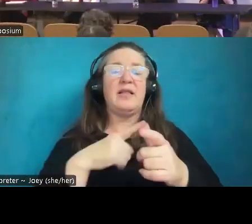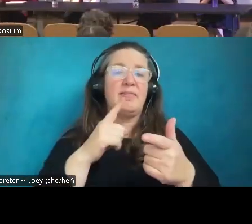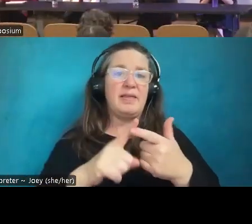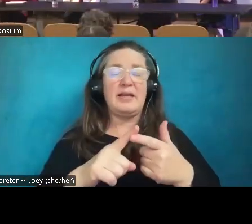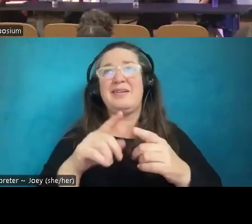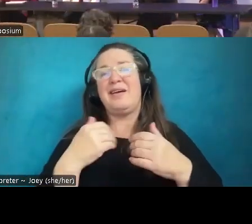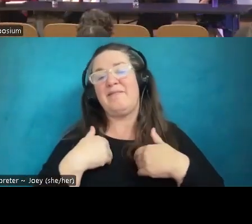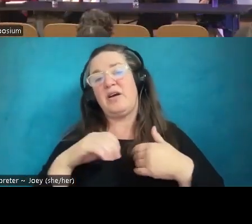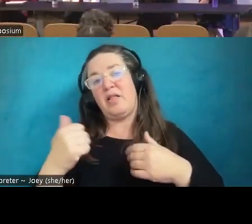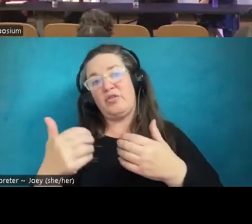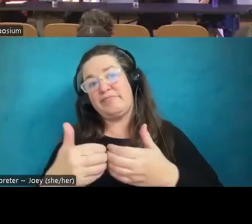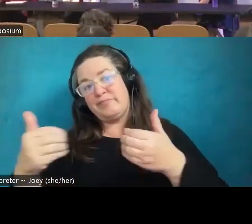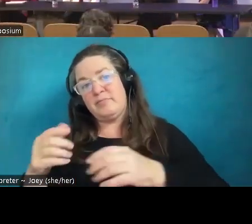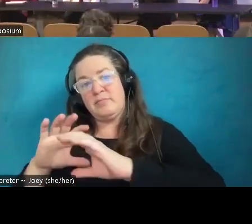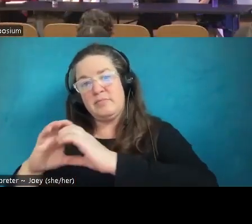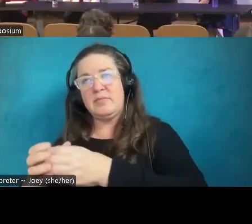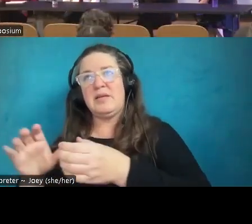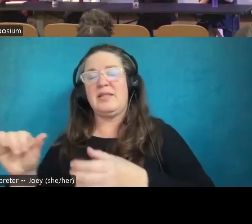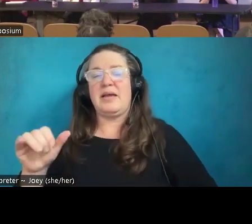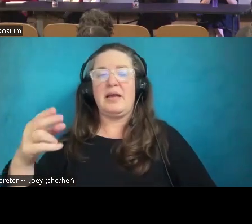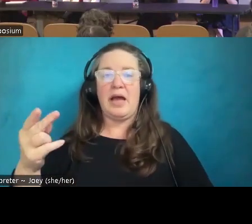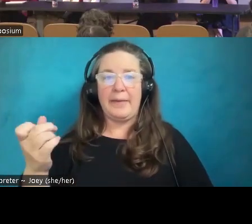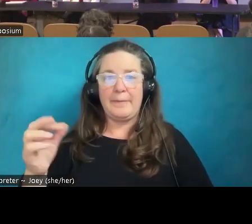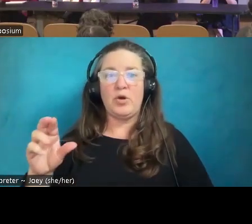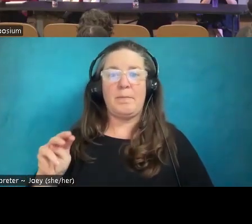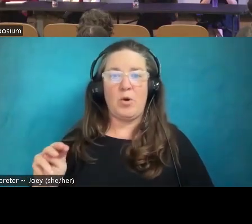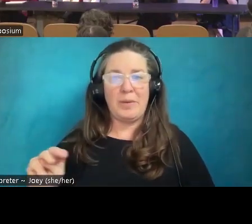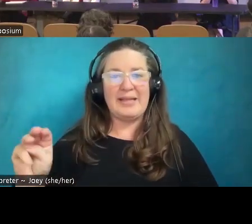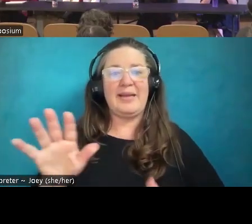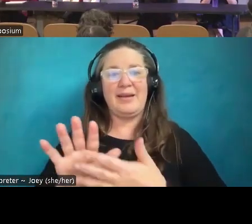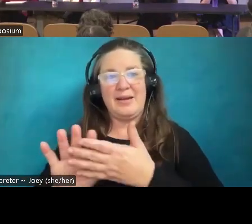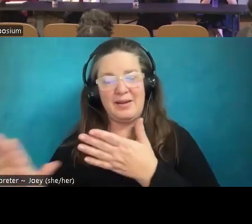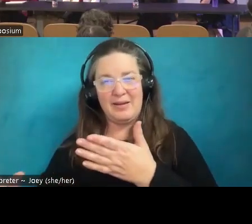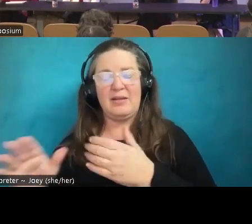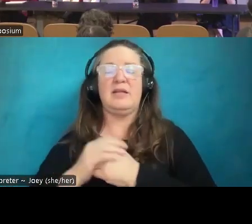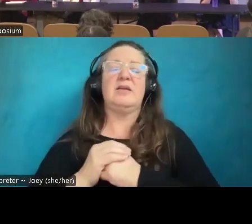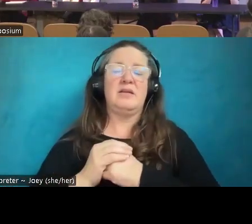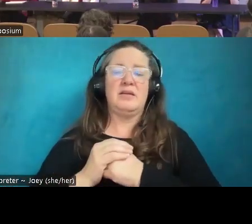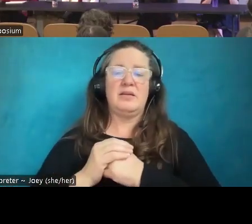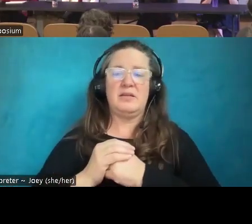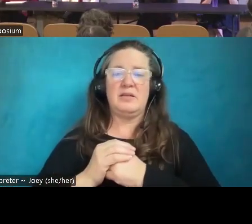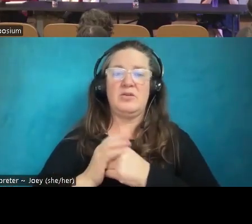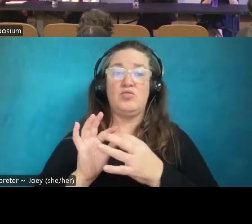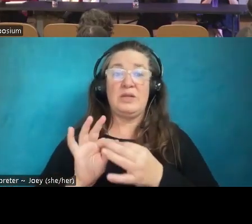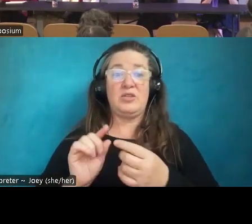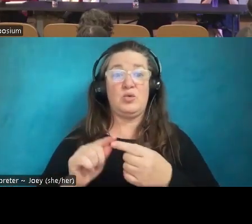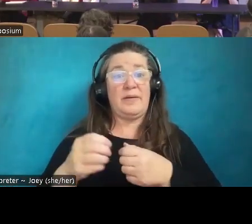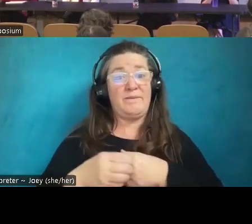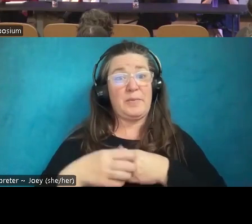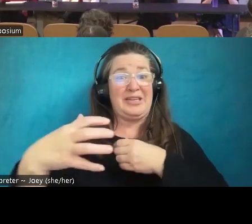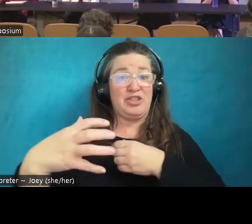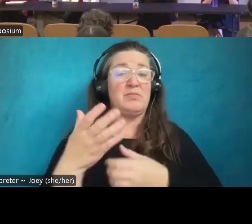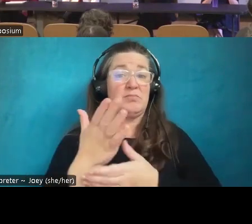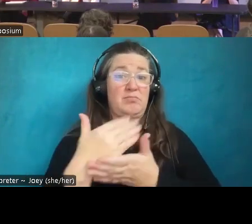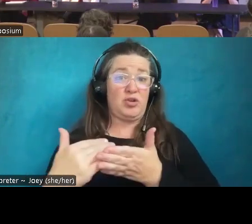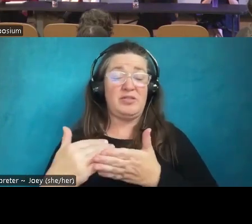and things that fall in that category. From an inflammatory standpoint, one of the